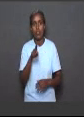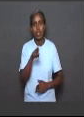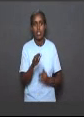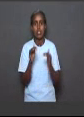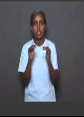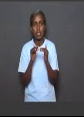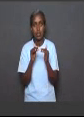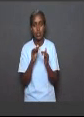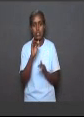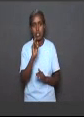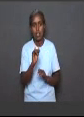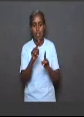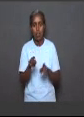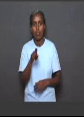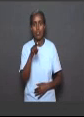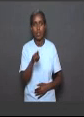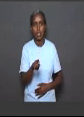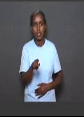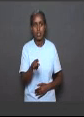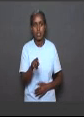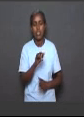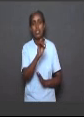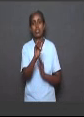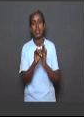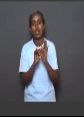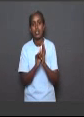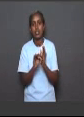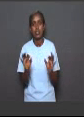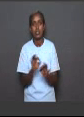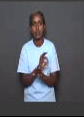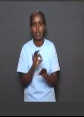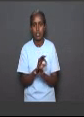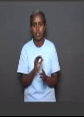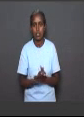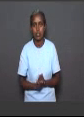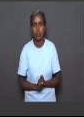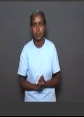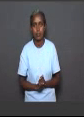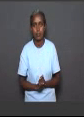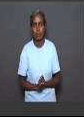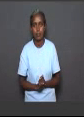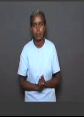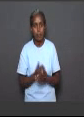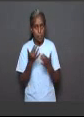F of x equals I of x, the identity function.